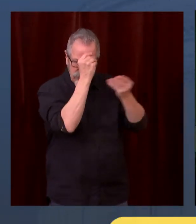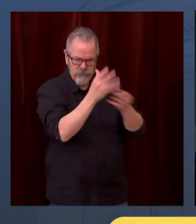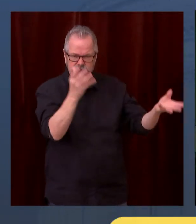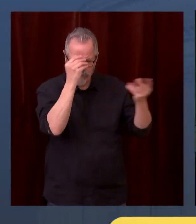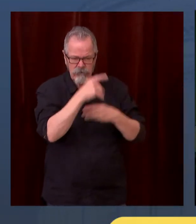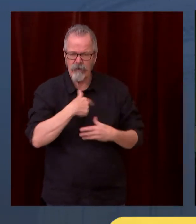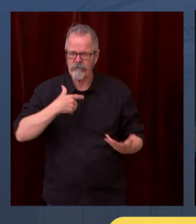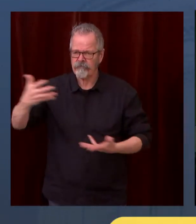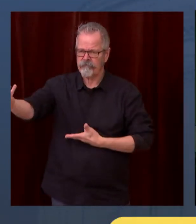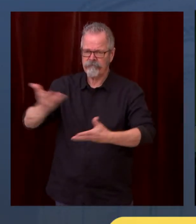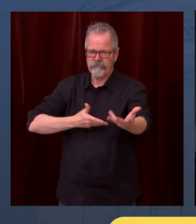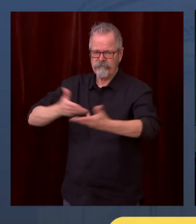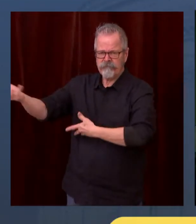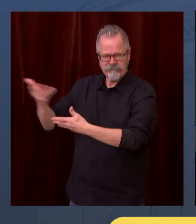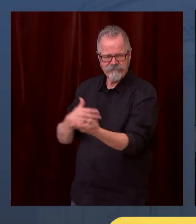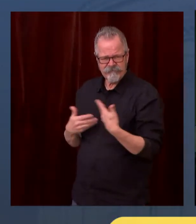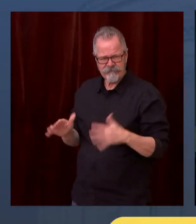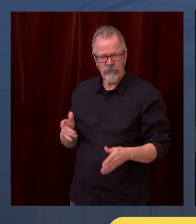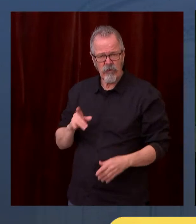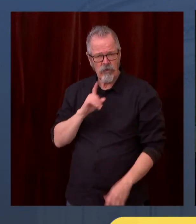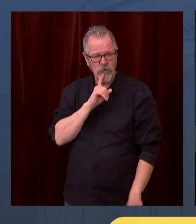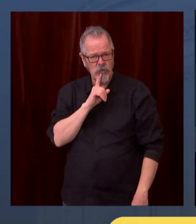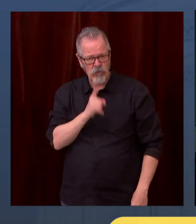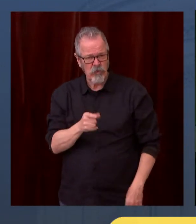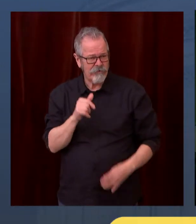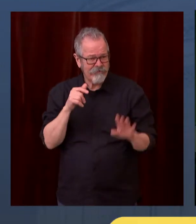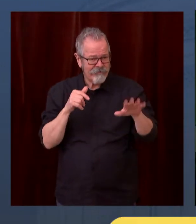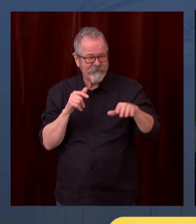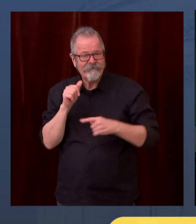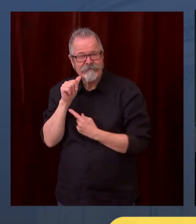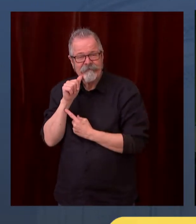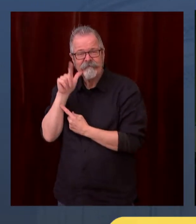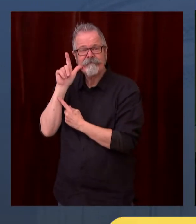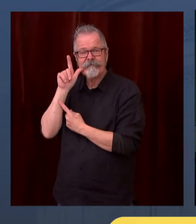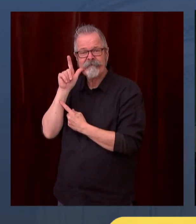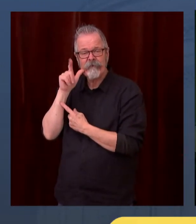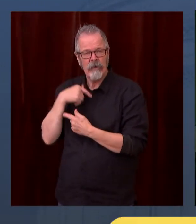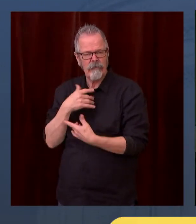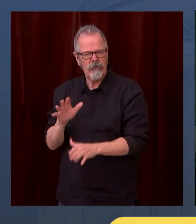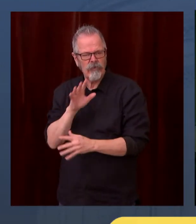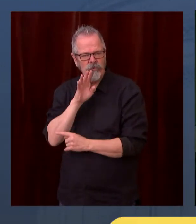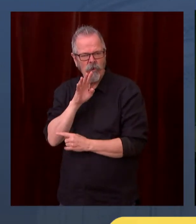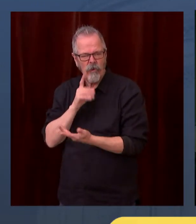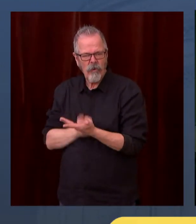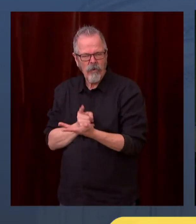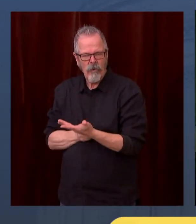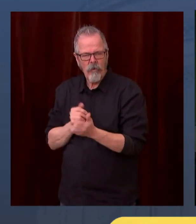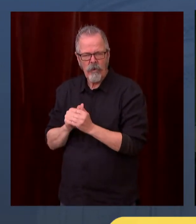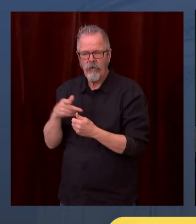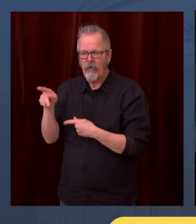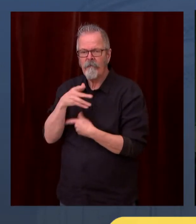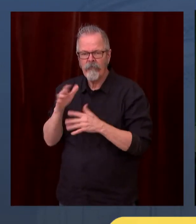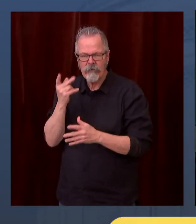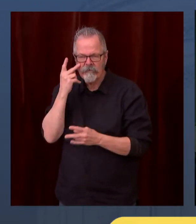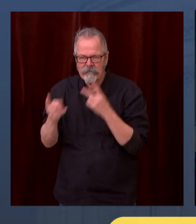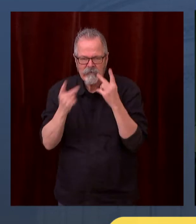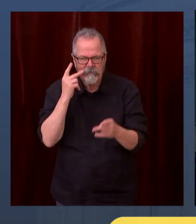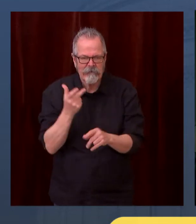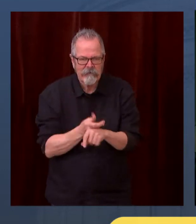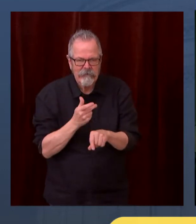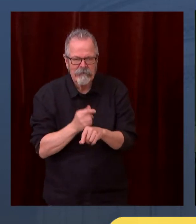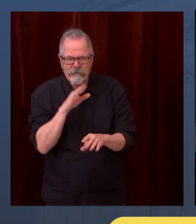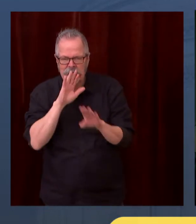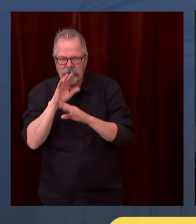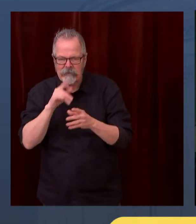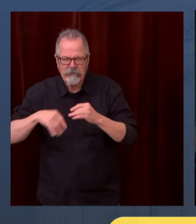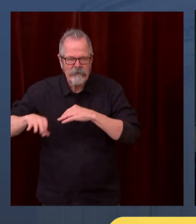conversation just a couple of days ago with partners on the ground in our local public health jurisdictions to really have these very discussions. So I